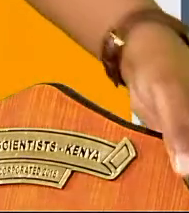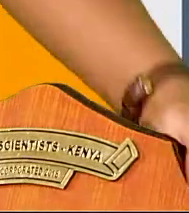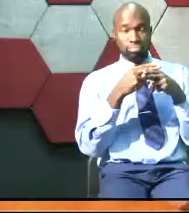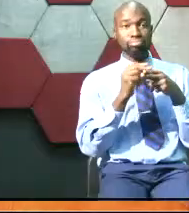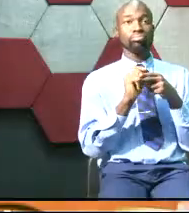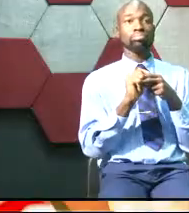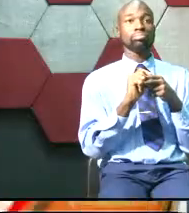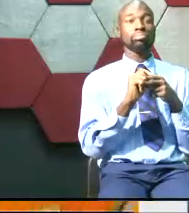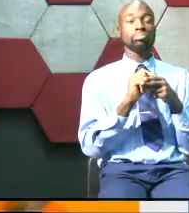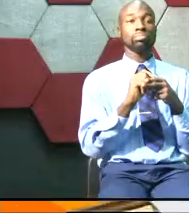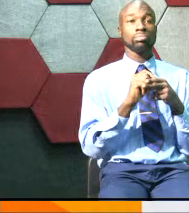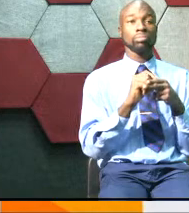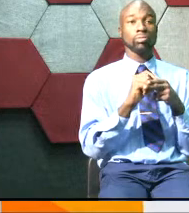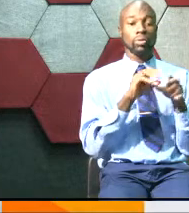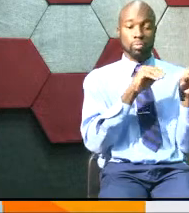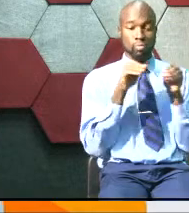the